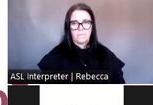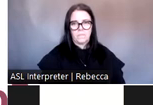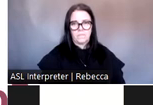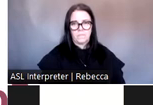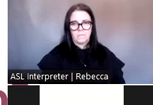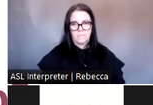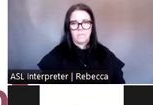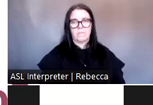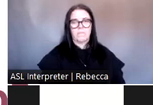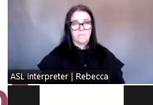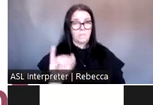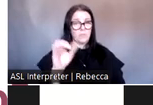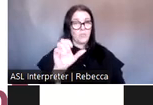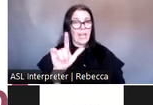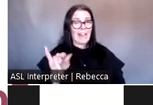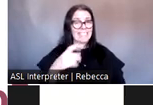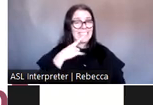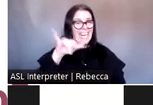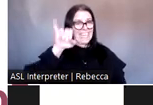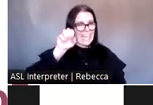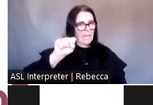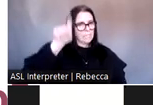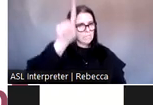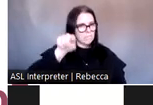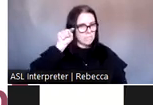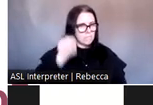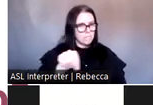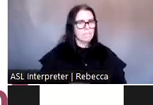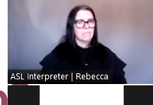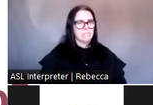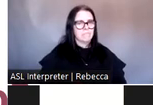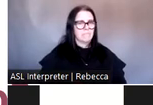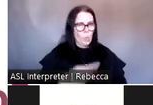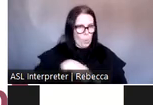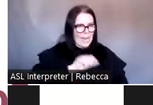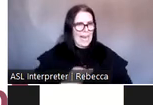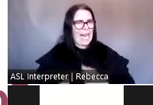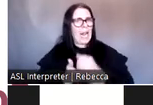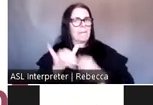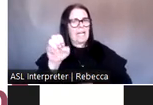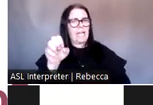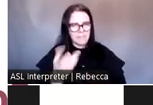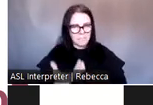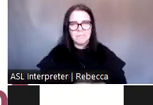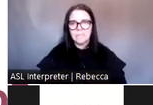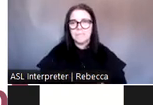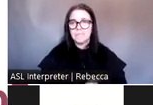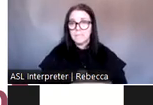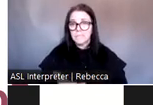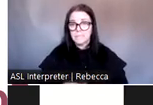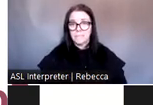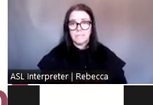Jacqueline says, yes, with an exclamation mark. Yes, we can help.